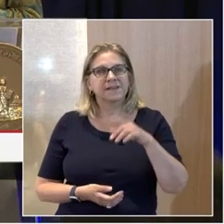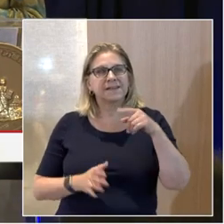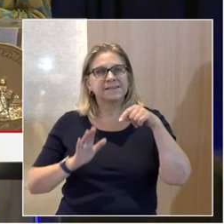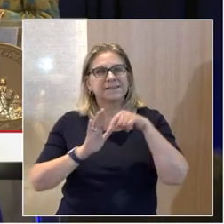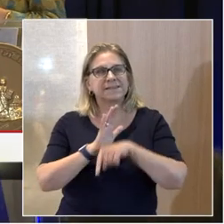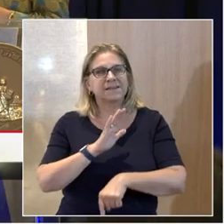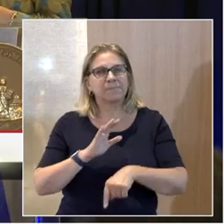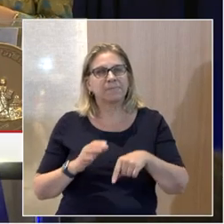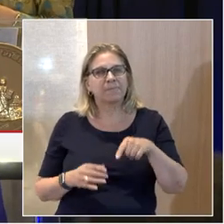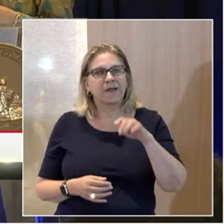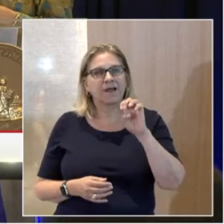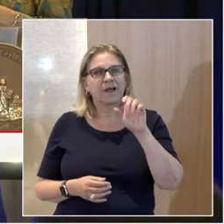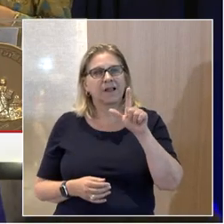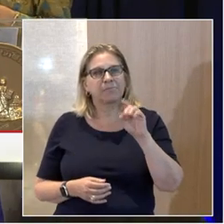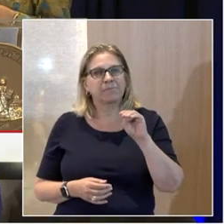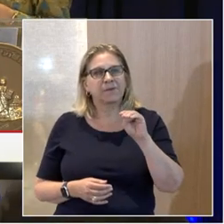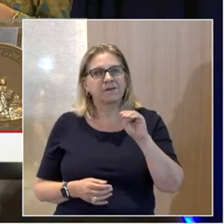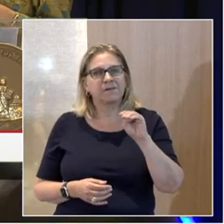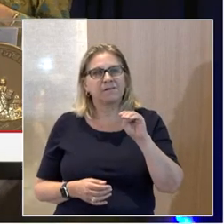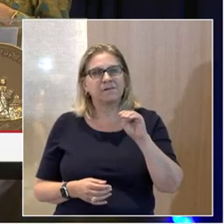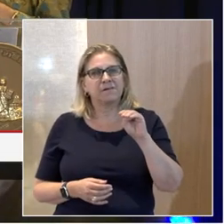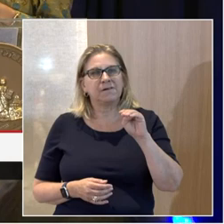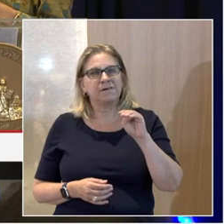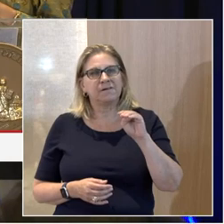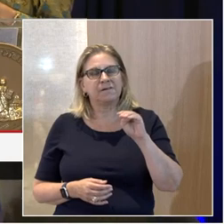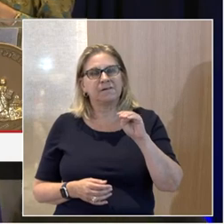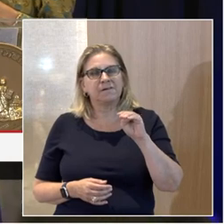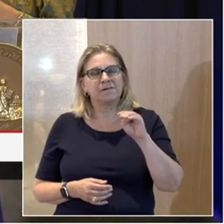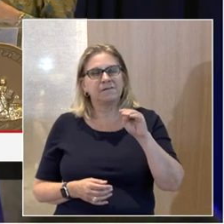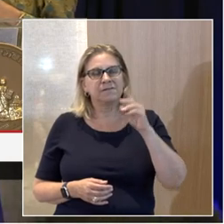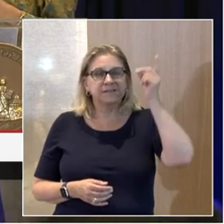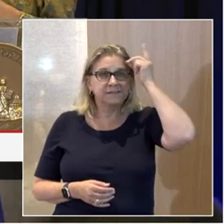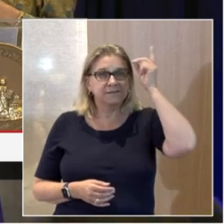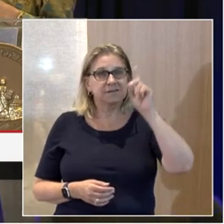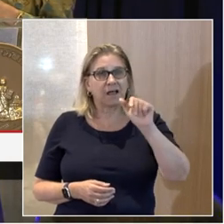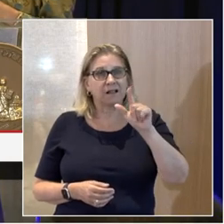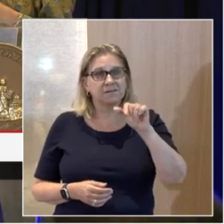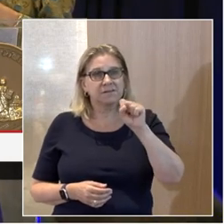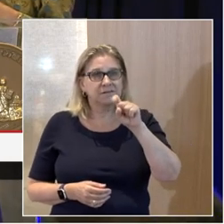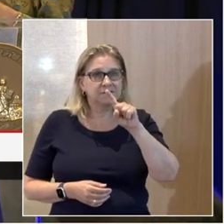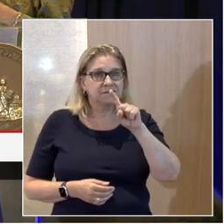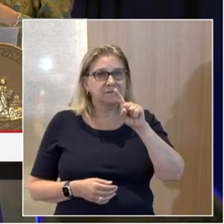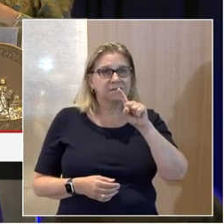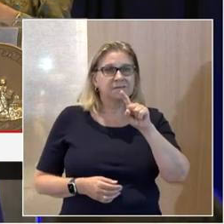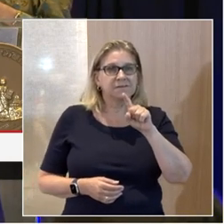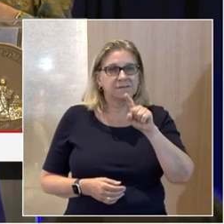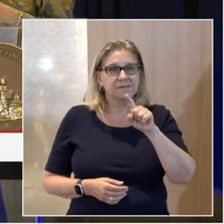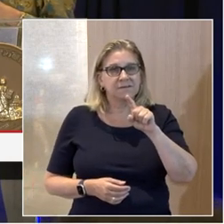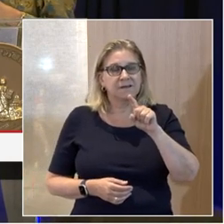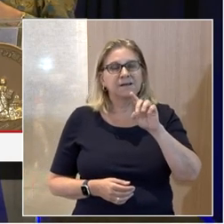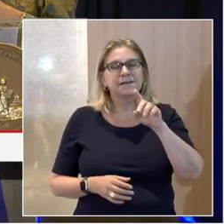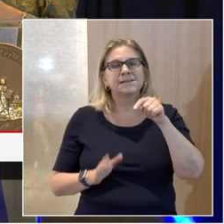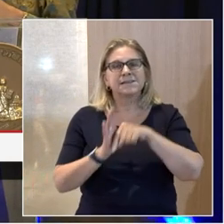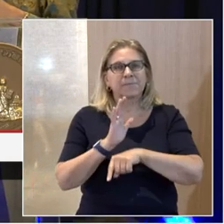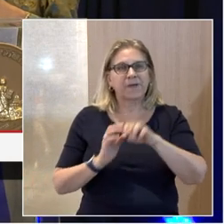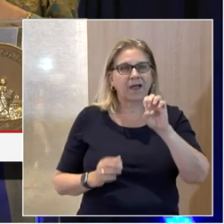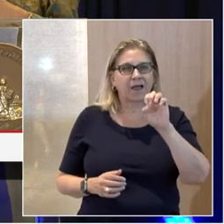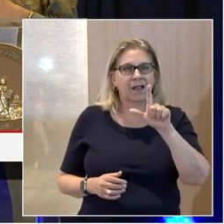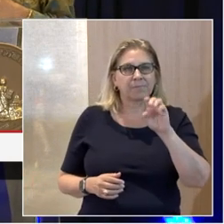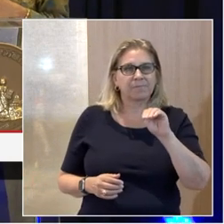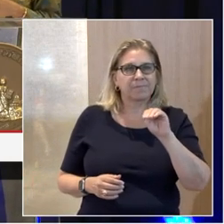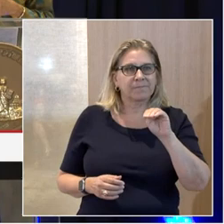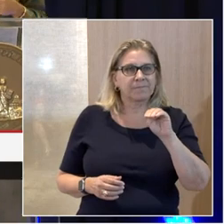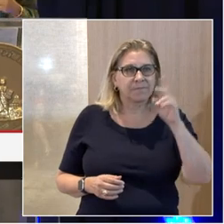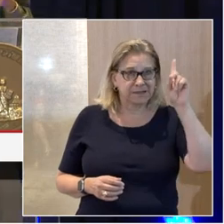right. But it's clear that these top three are kind of